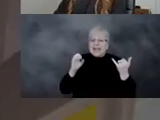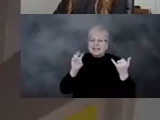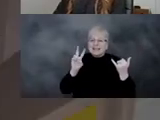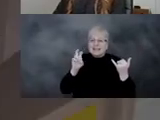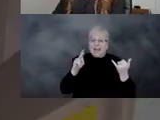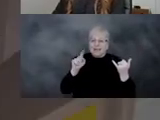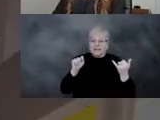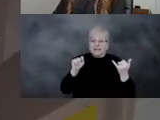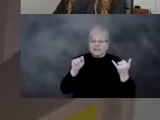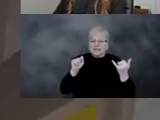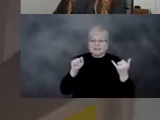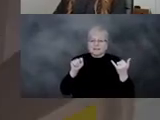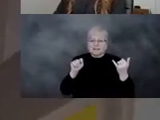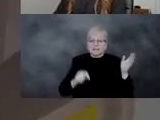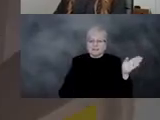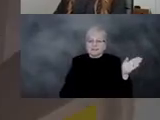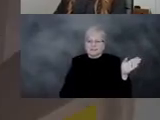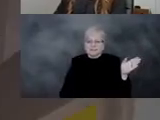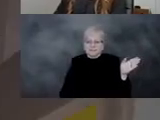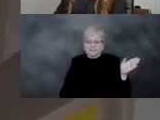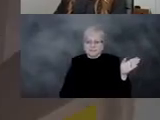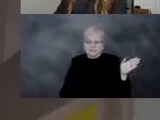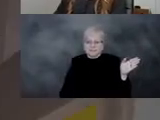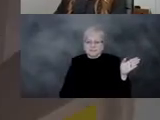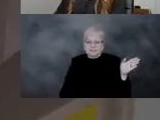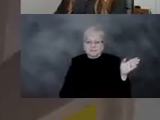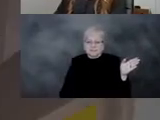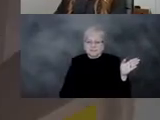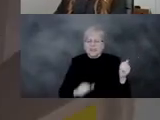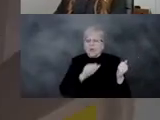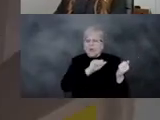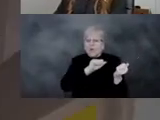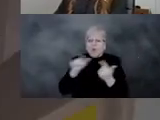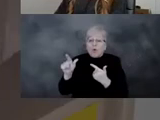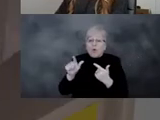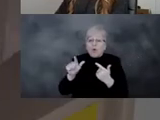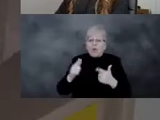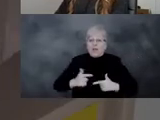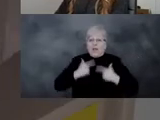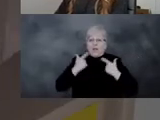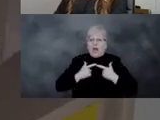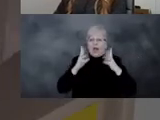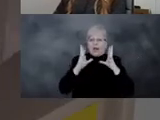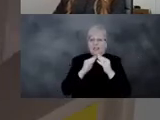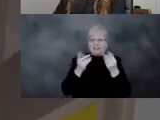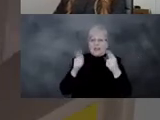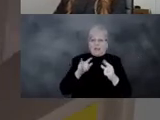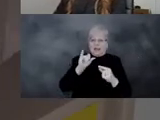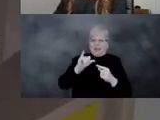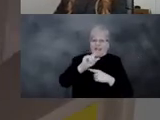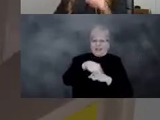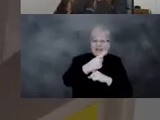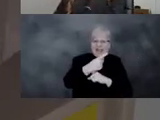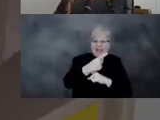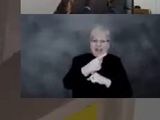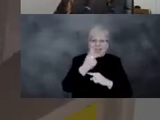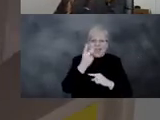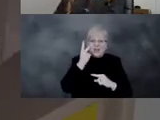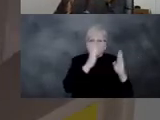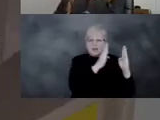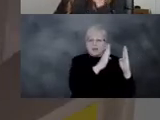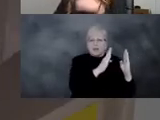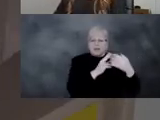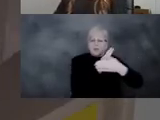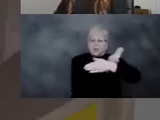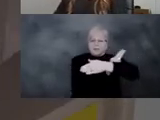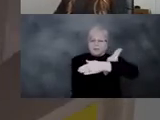Today's events is going to show you every live session taking place that day and then there's an icon or a tab rather